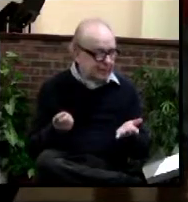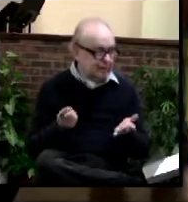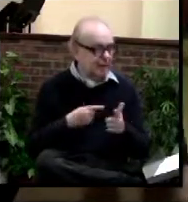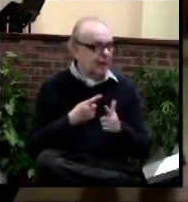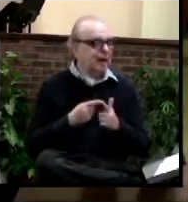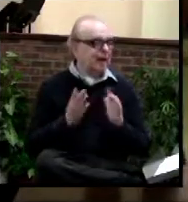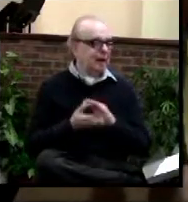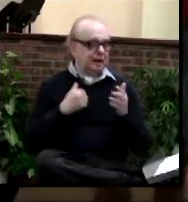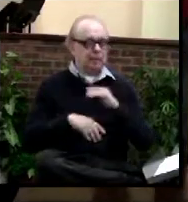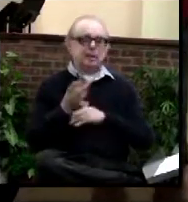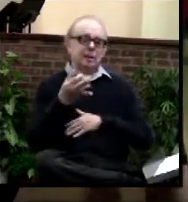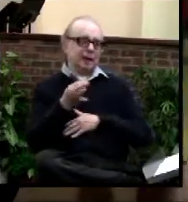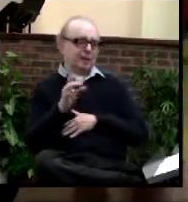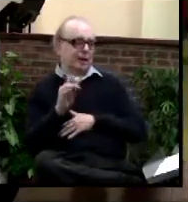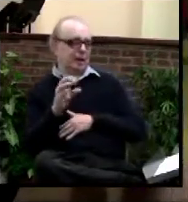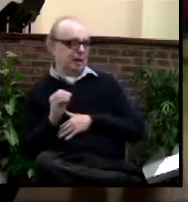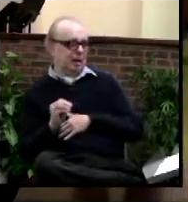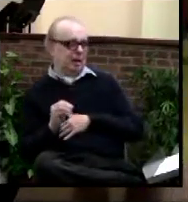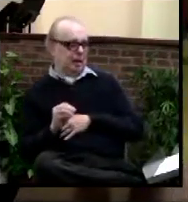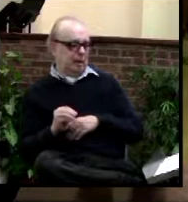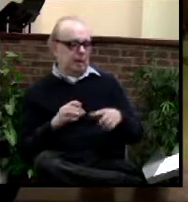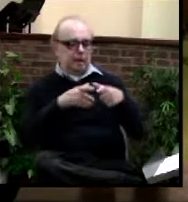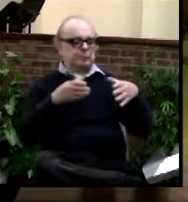the 80s and bell bottoms go away.